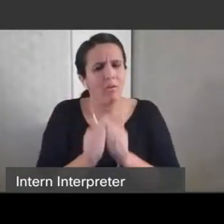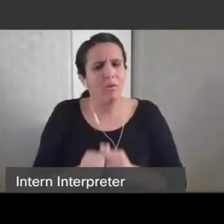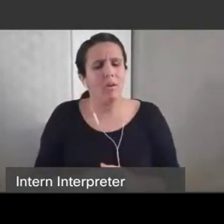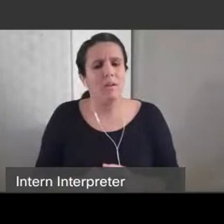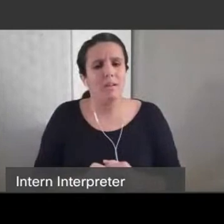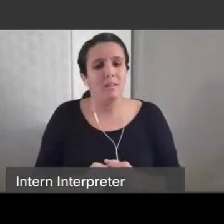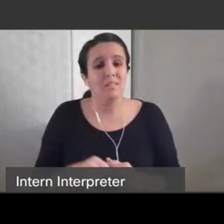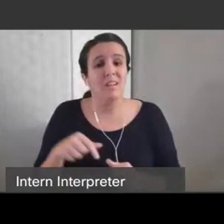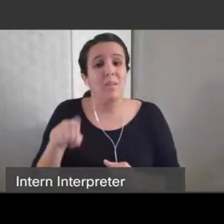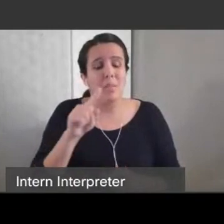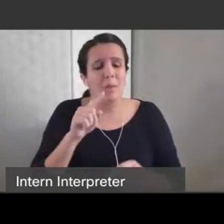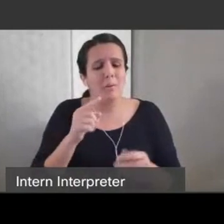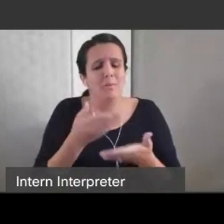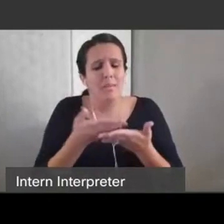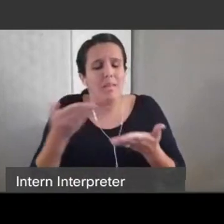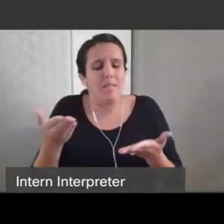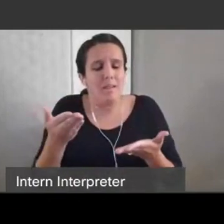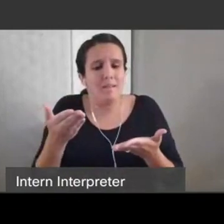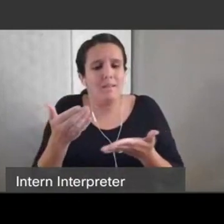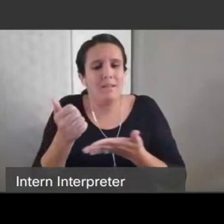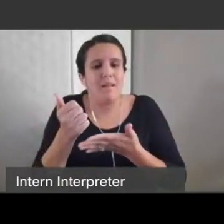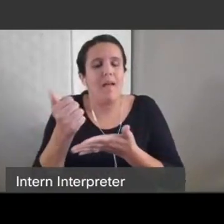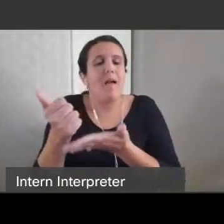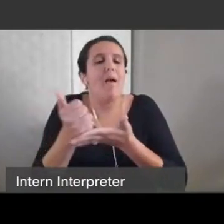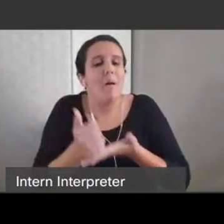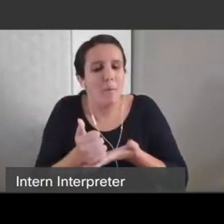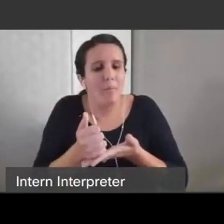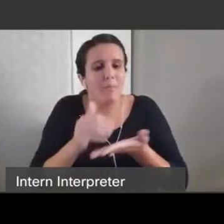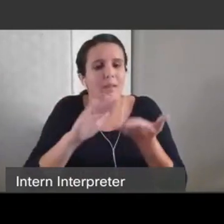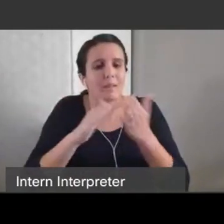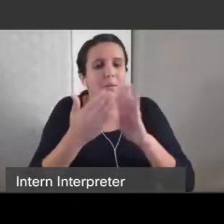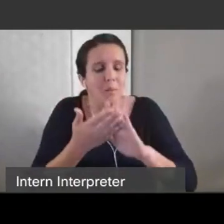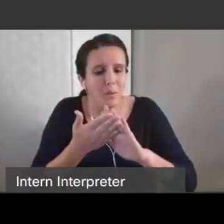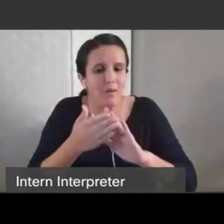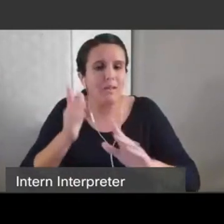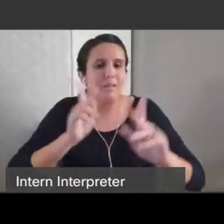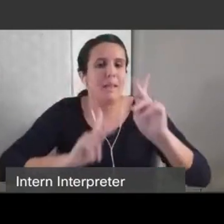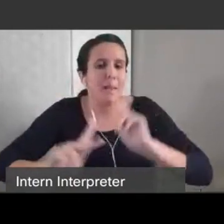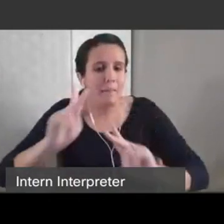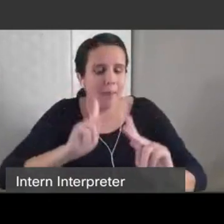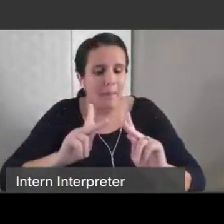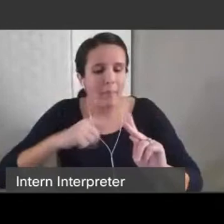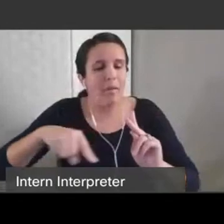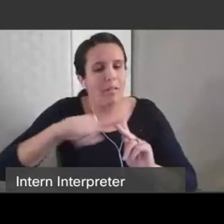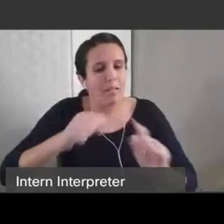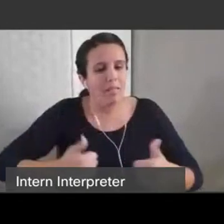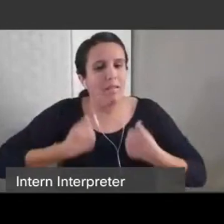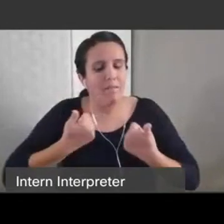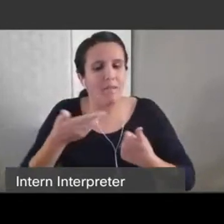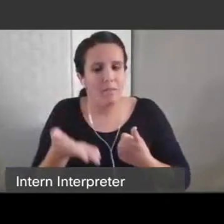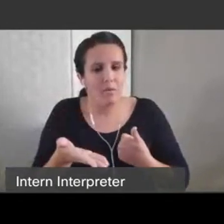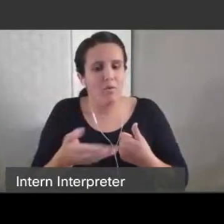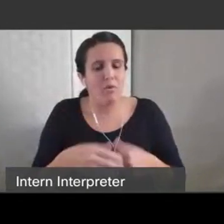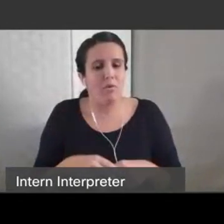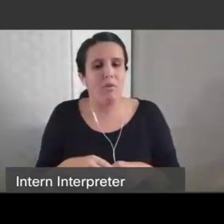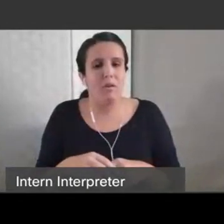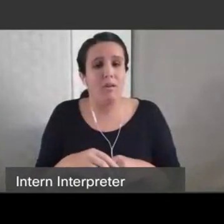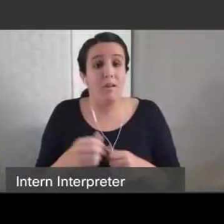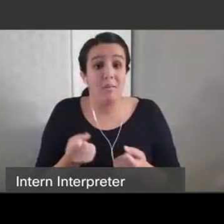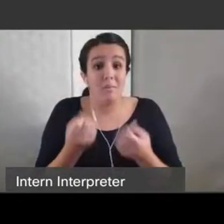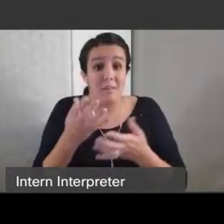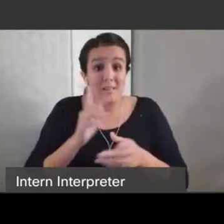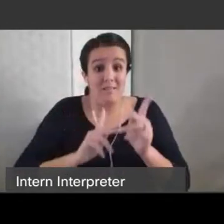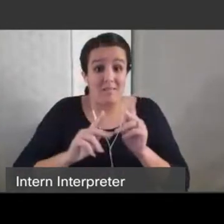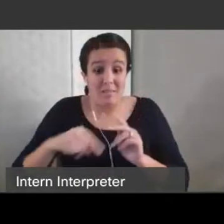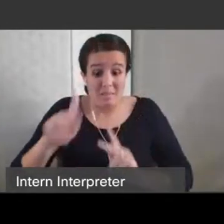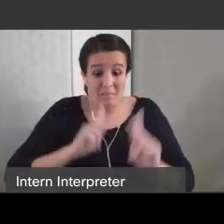Those are the things that help these communities and people who live in them. And a lot of those people, they